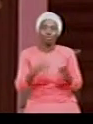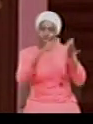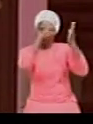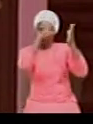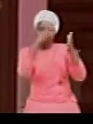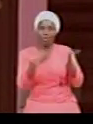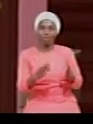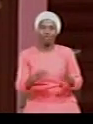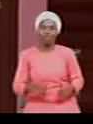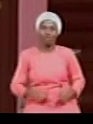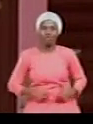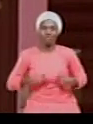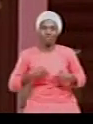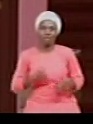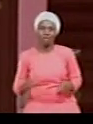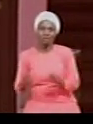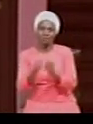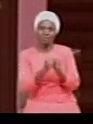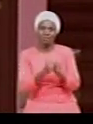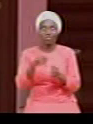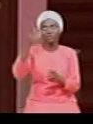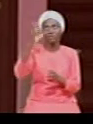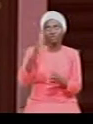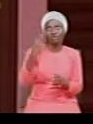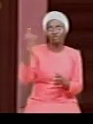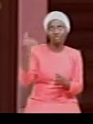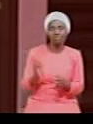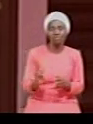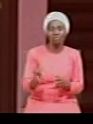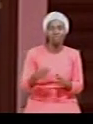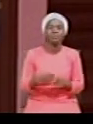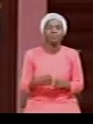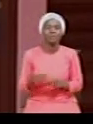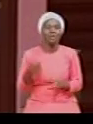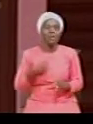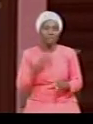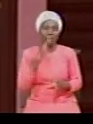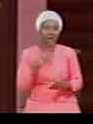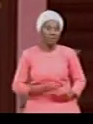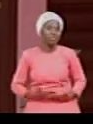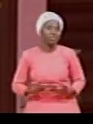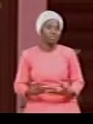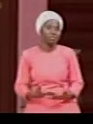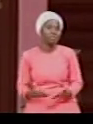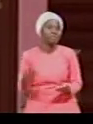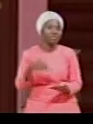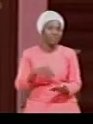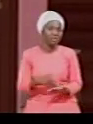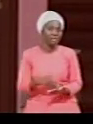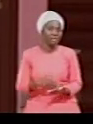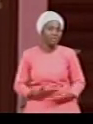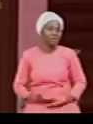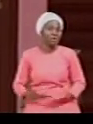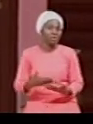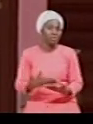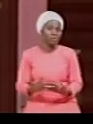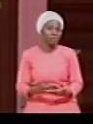of living with God forever. We're begotten again. We're born again.